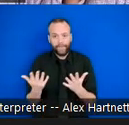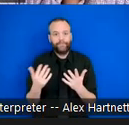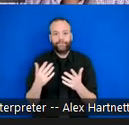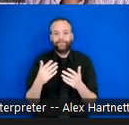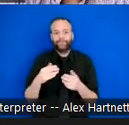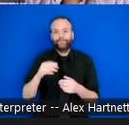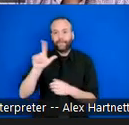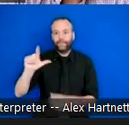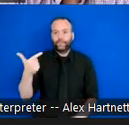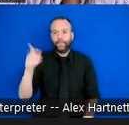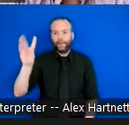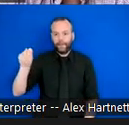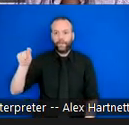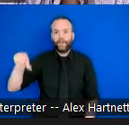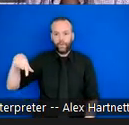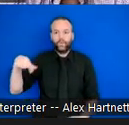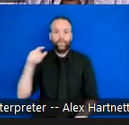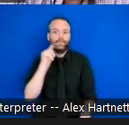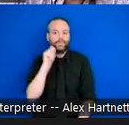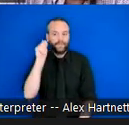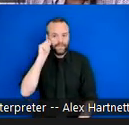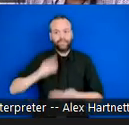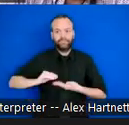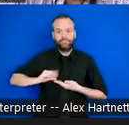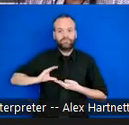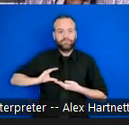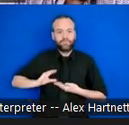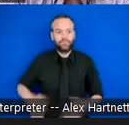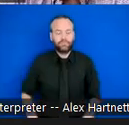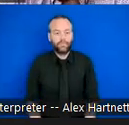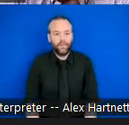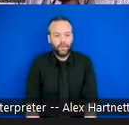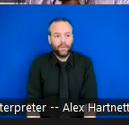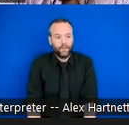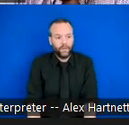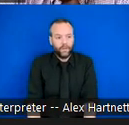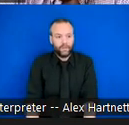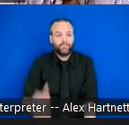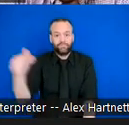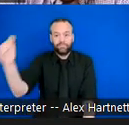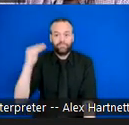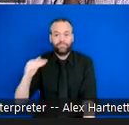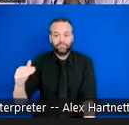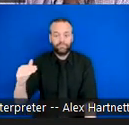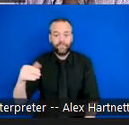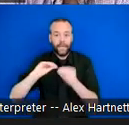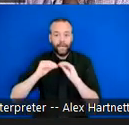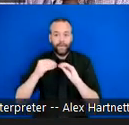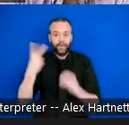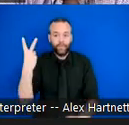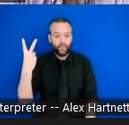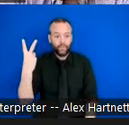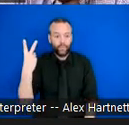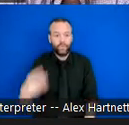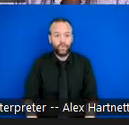Supportive school environments. I saw in the survey that, and I'm so glad they did the survey and shared the results too, because it does seem